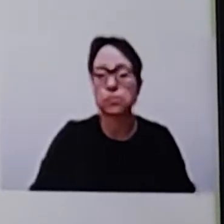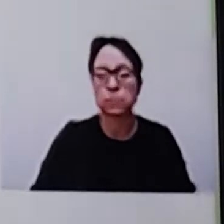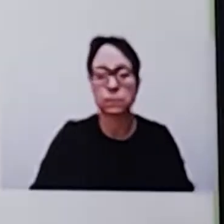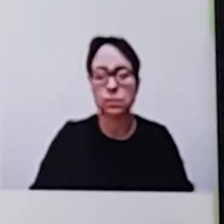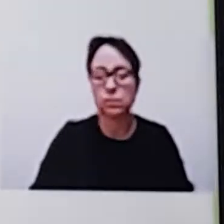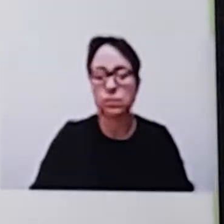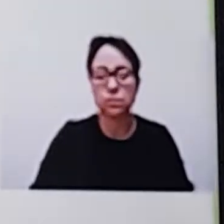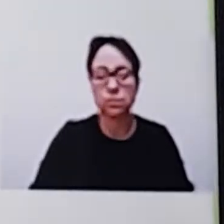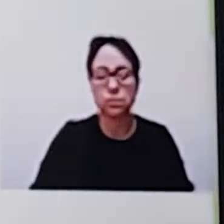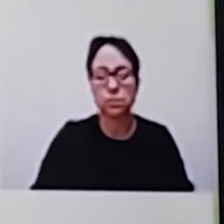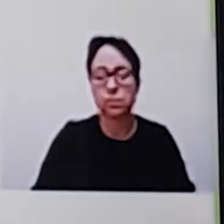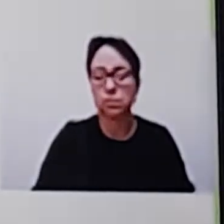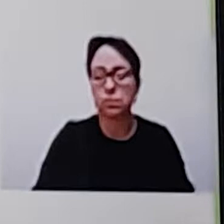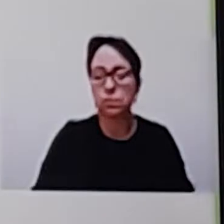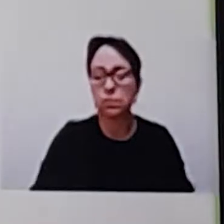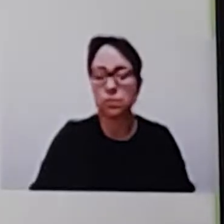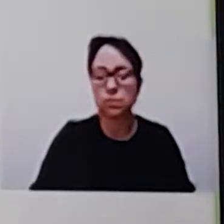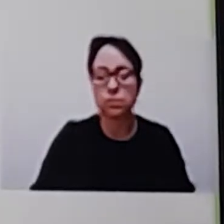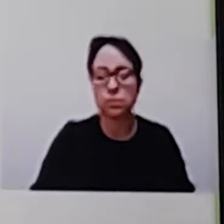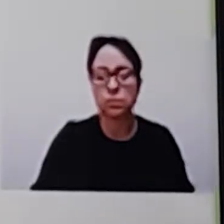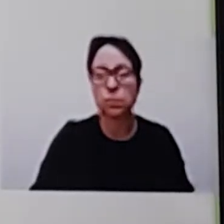Can you reduce the voice?